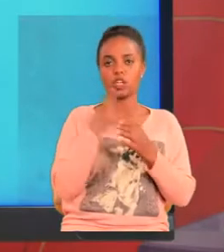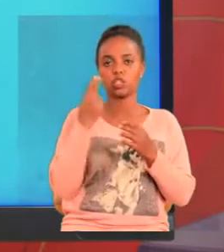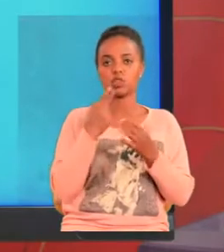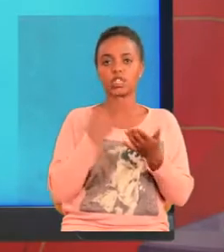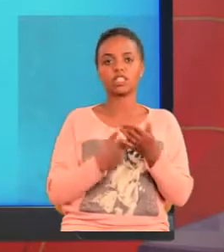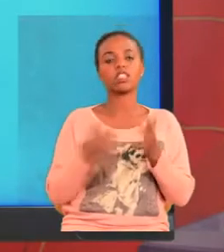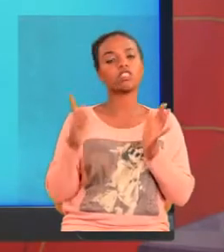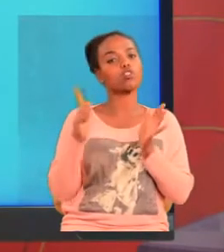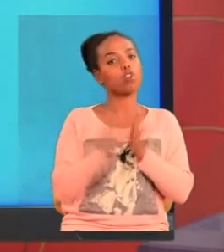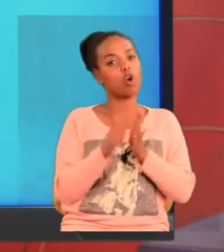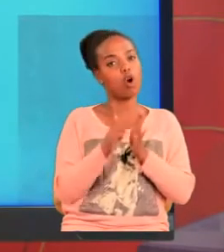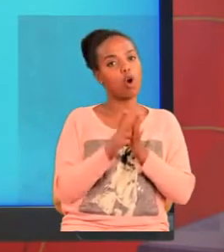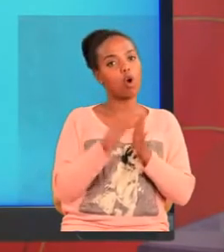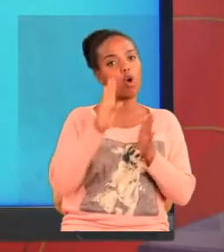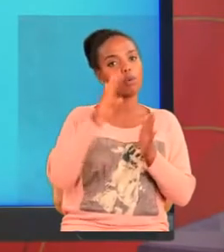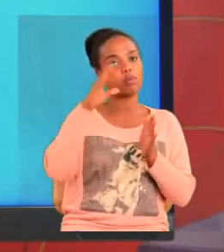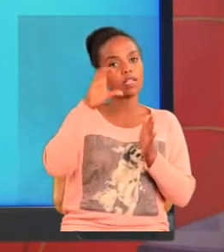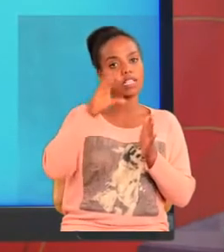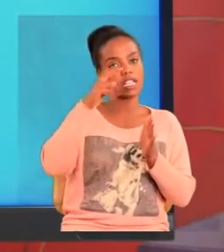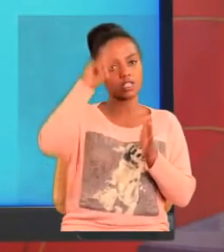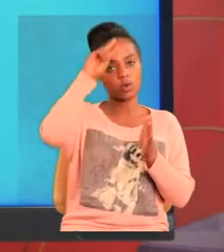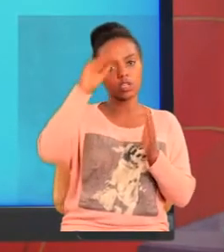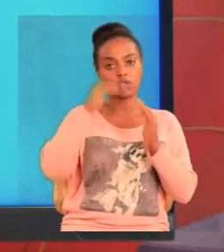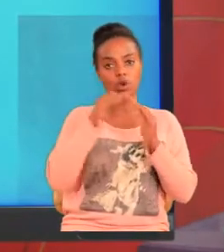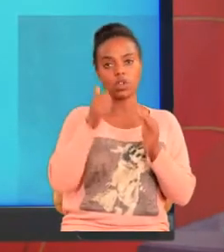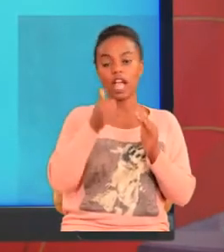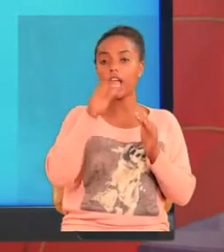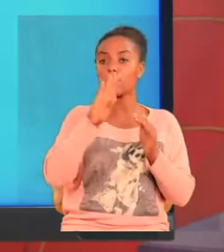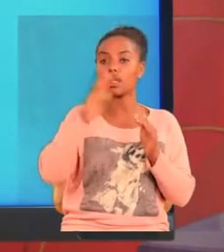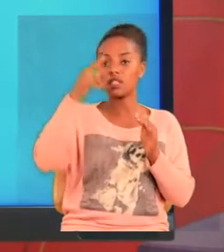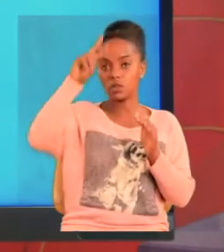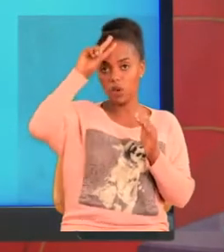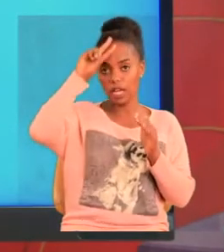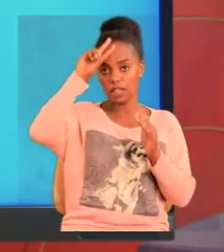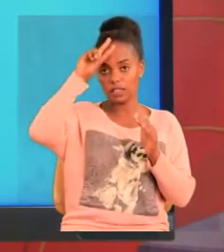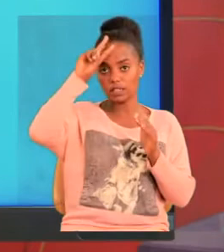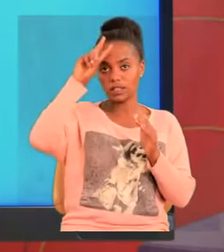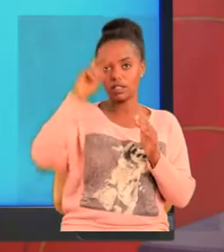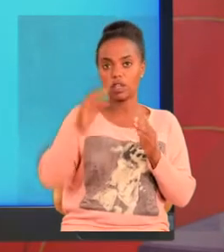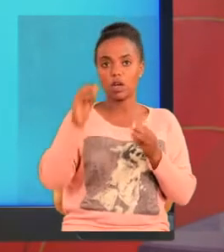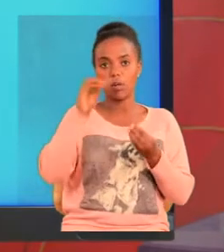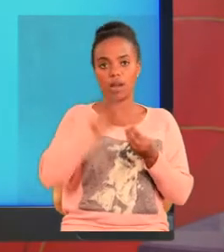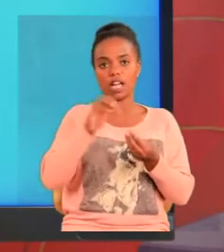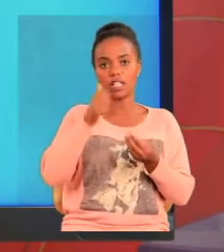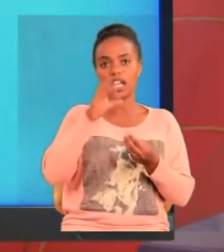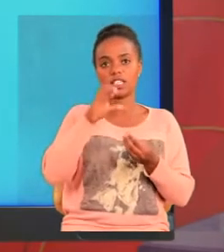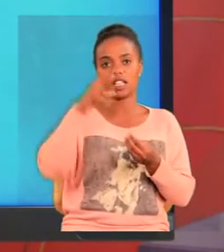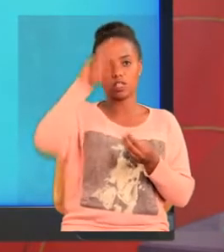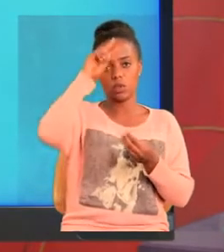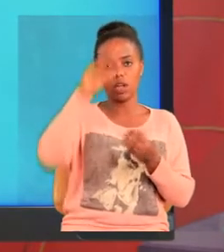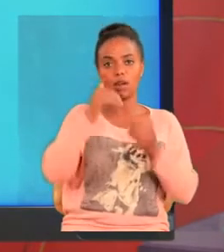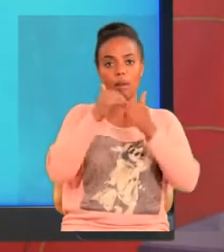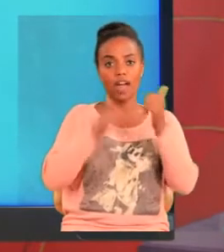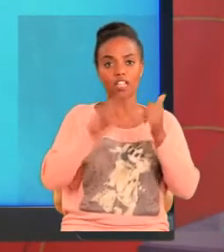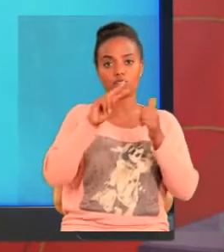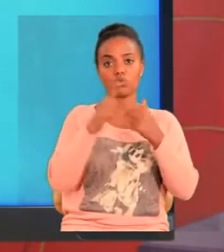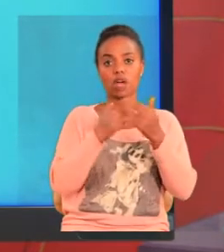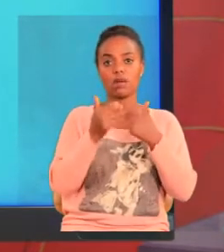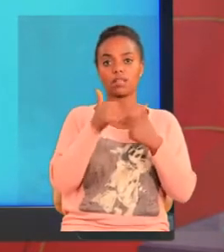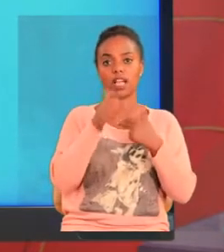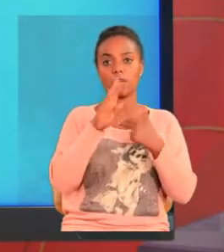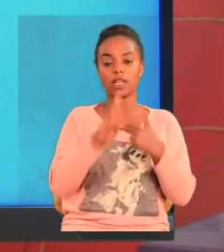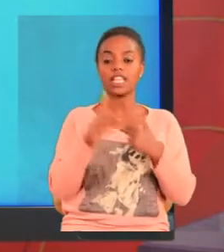cosine law, you have this one, BC squared is equal to AB squared plus AC squared minus twice of AB